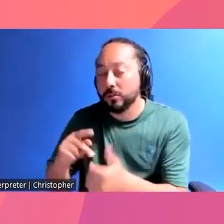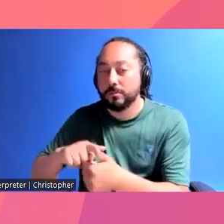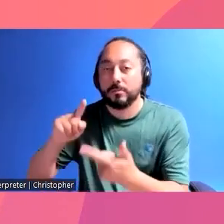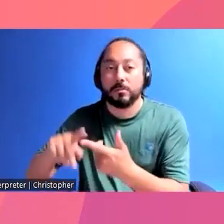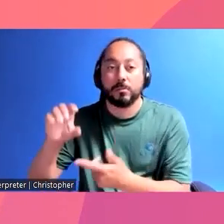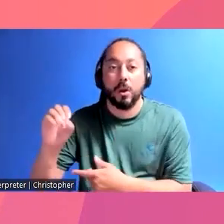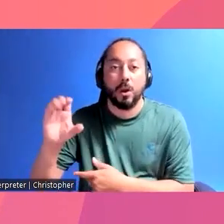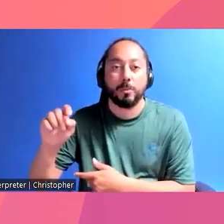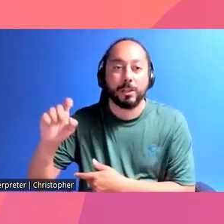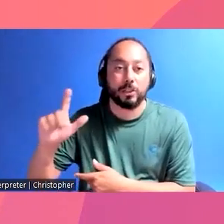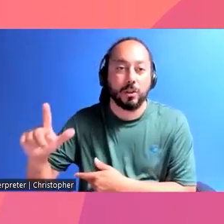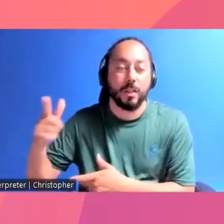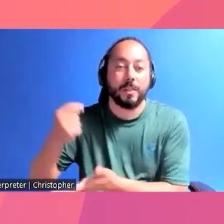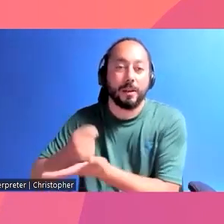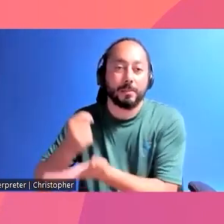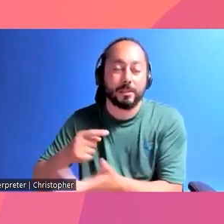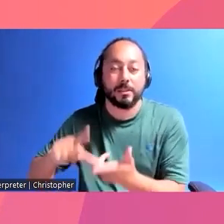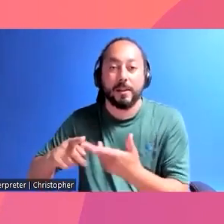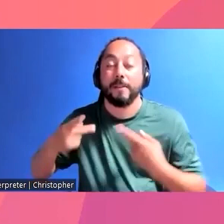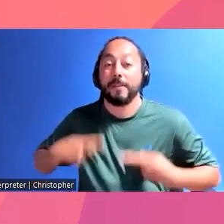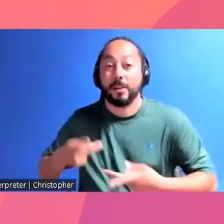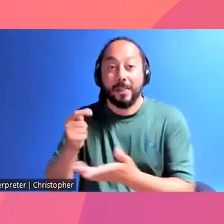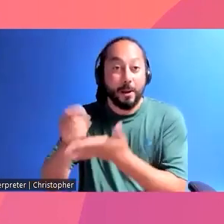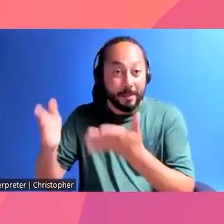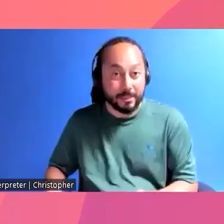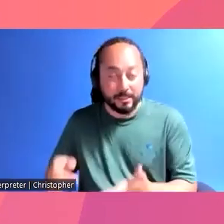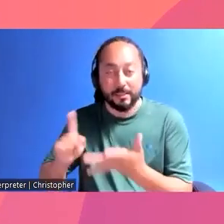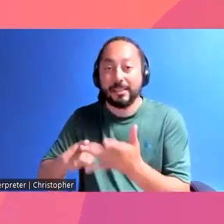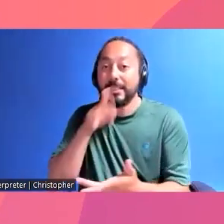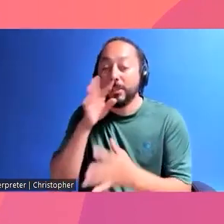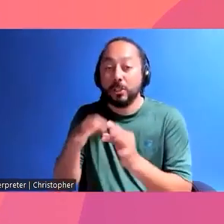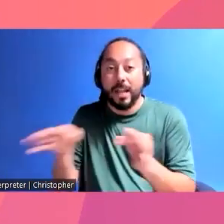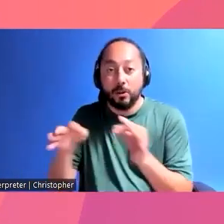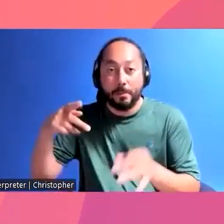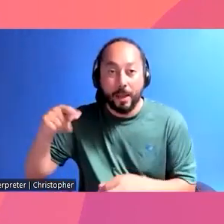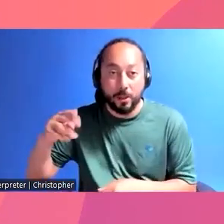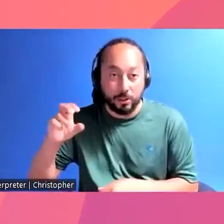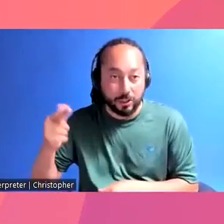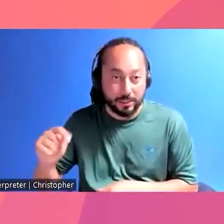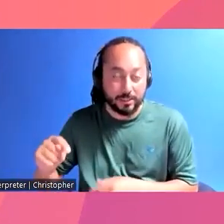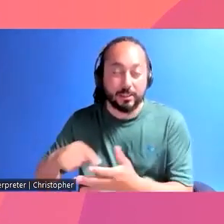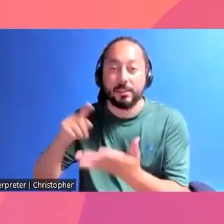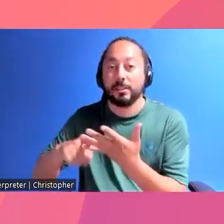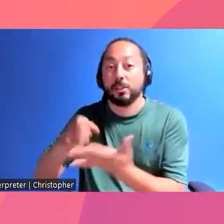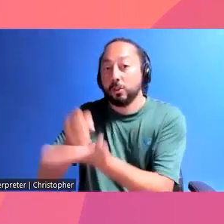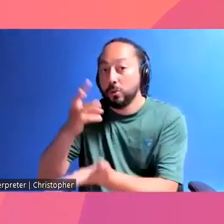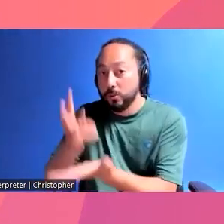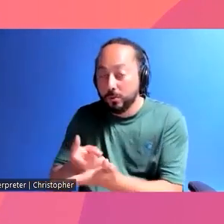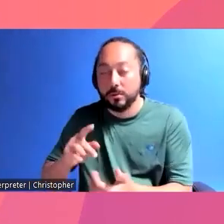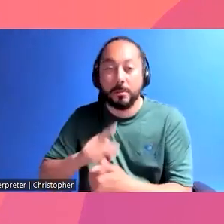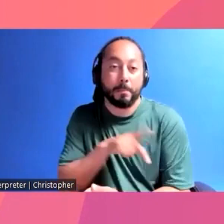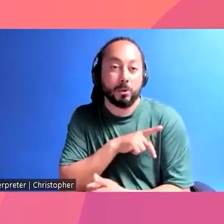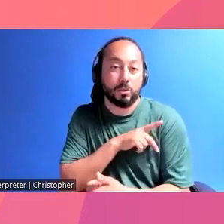therapists, physical therapists, speech-language pathologists, social workers, personal support